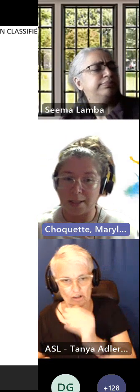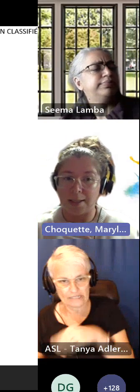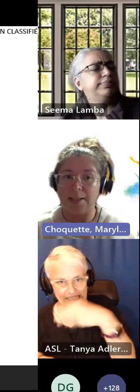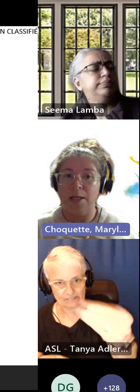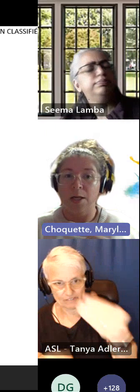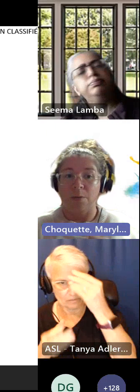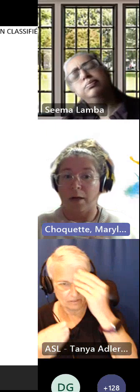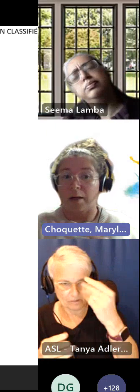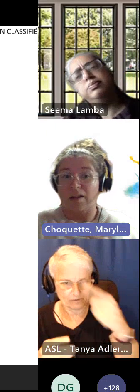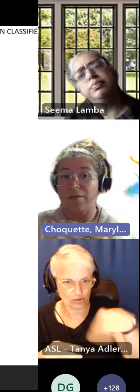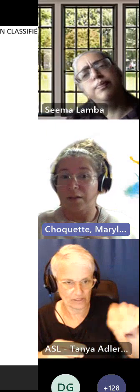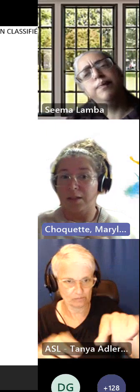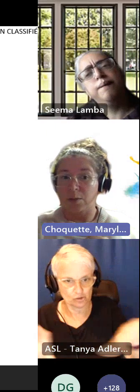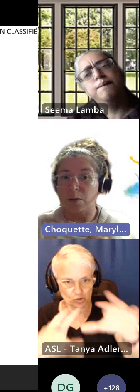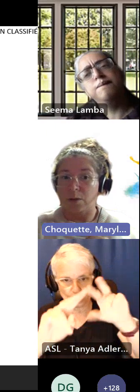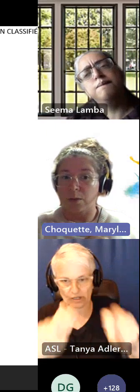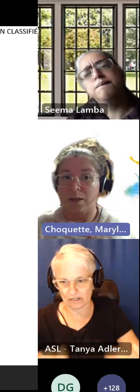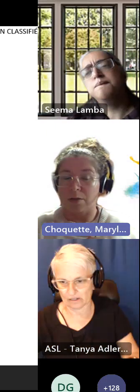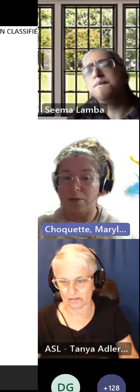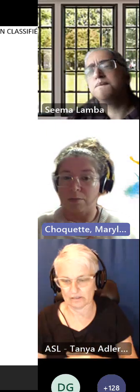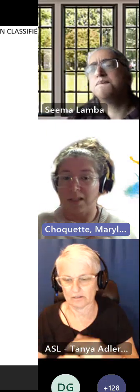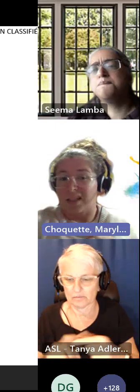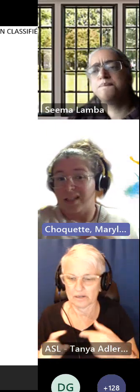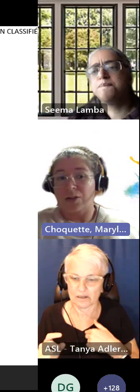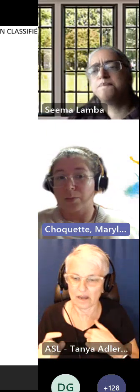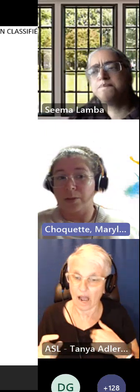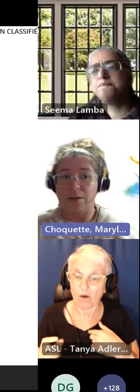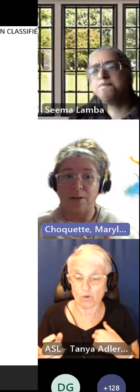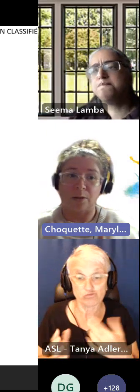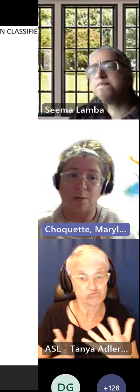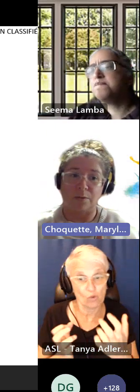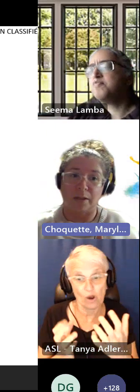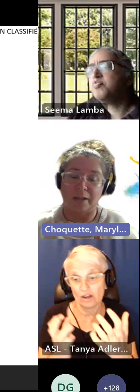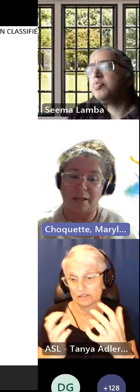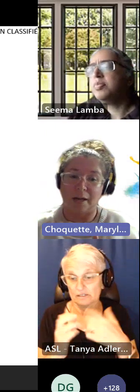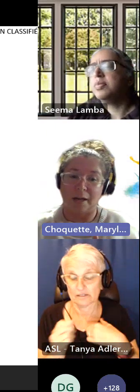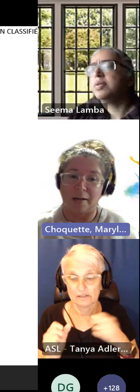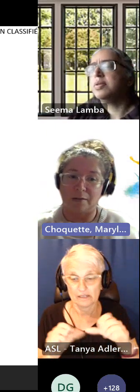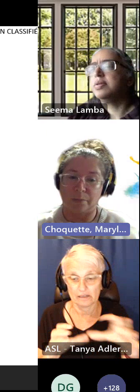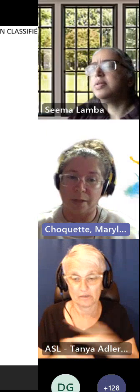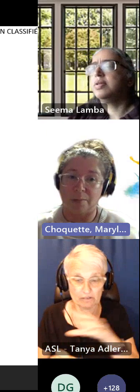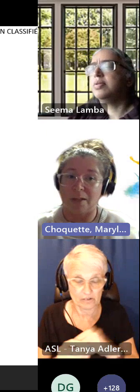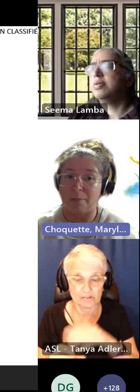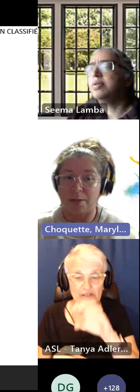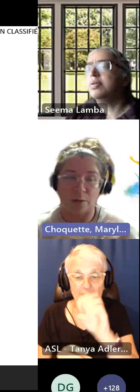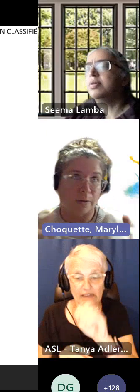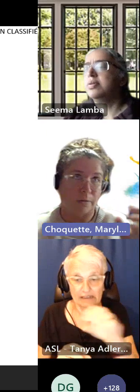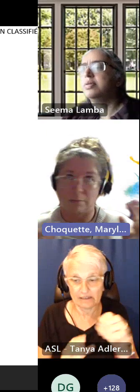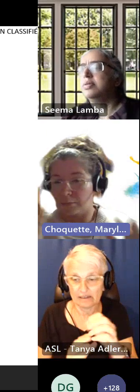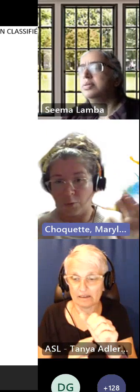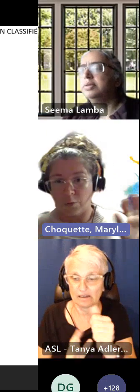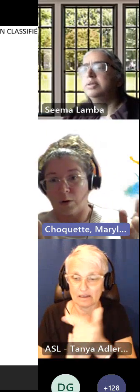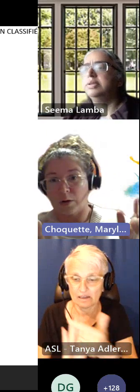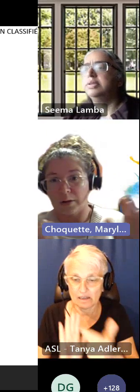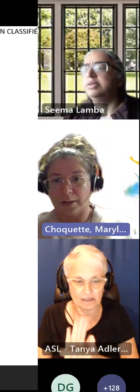actual analysis, but I'd love to see what we can do. And it could be within the scope of the EE Act amendments